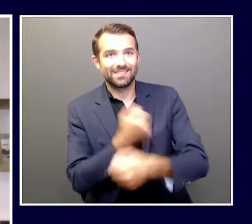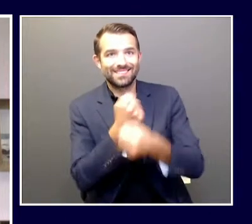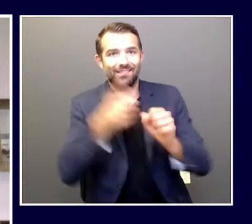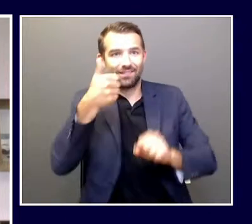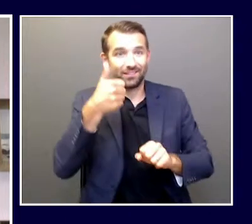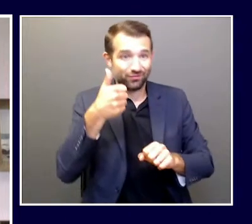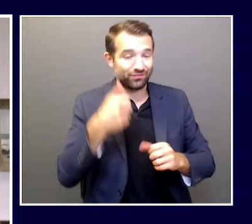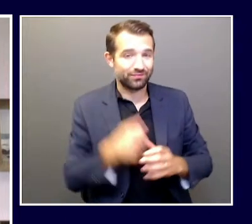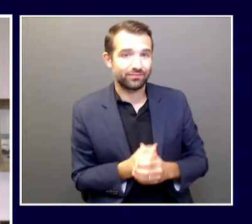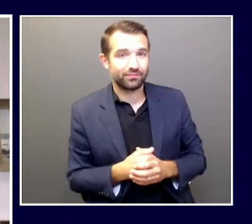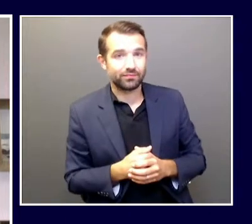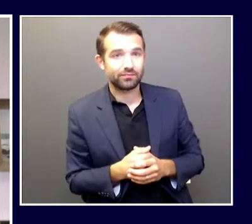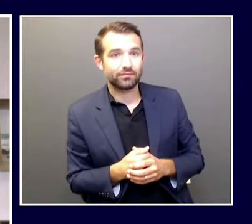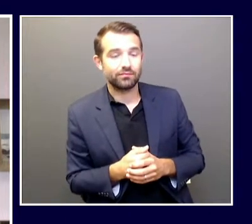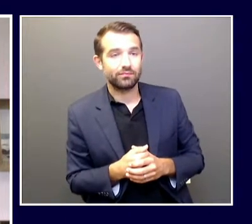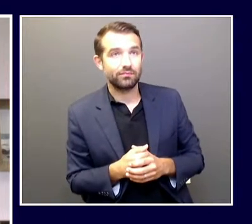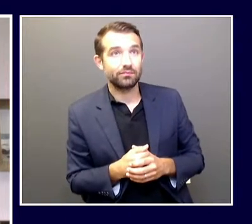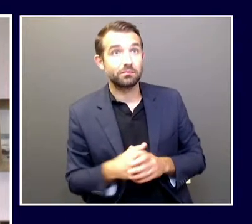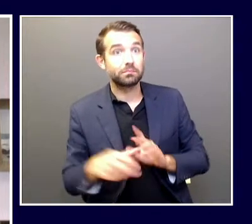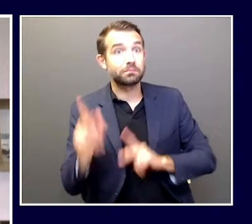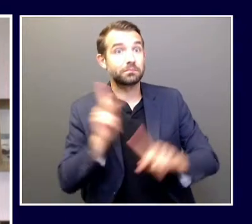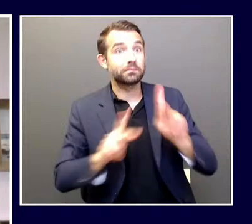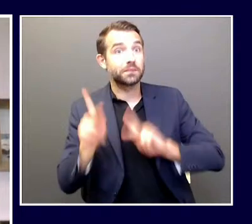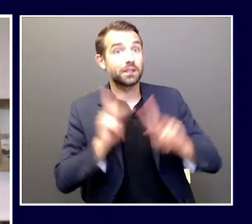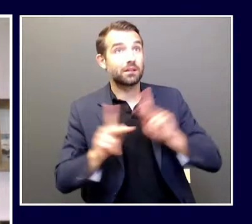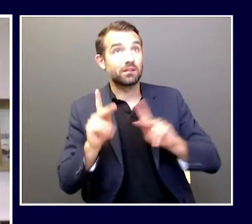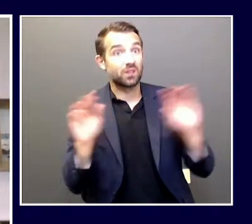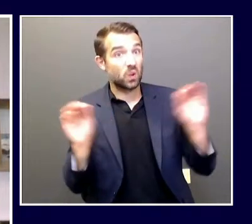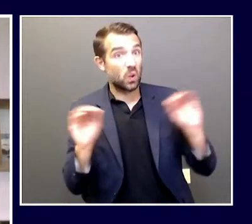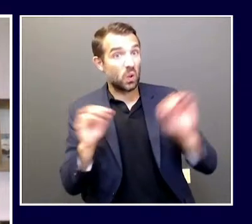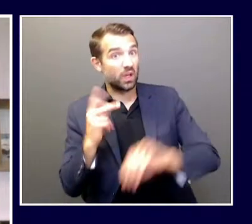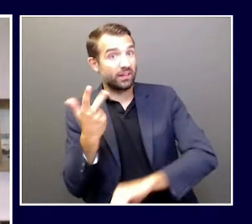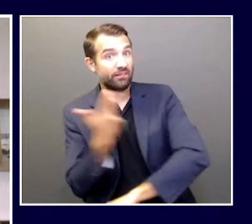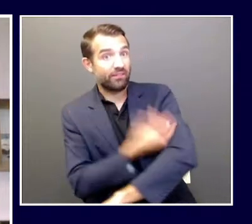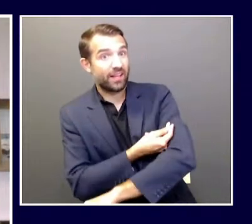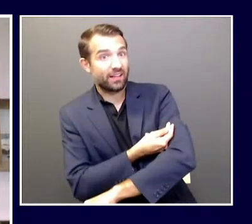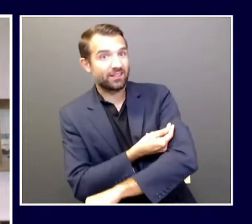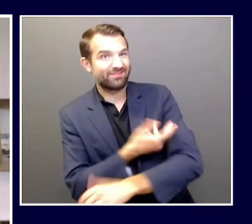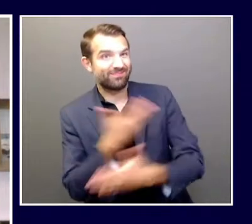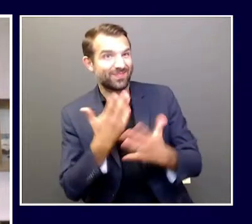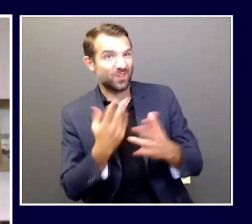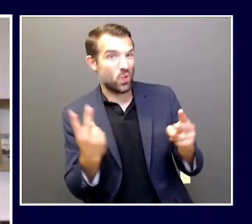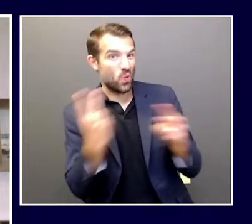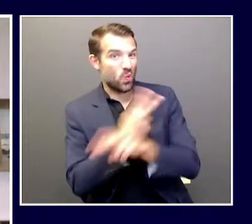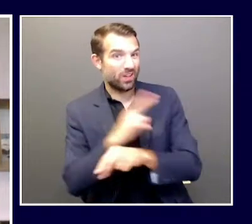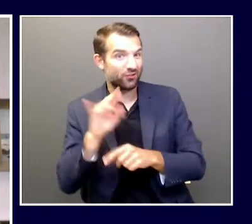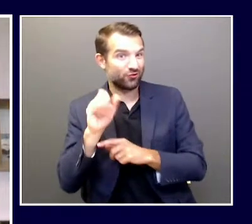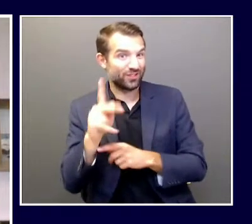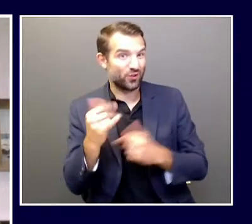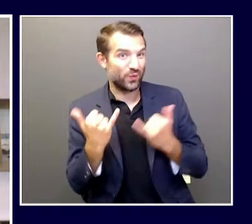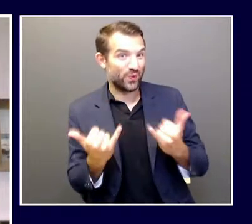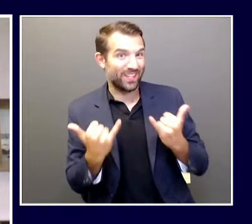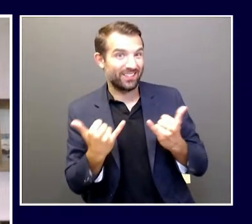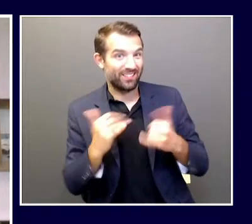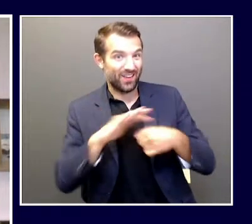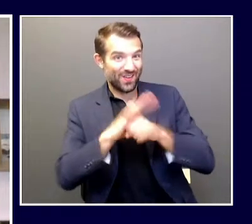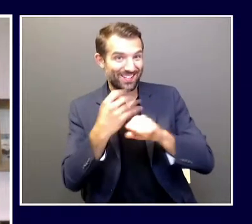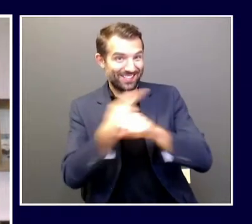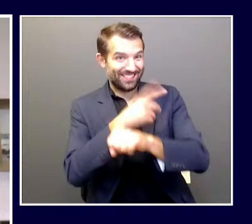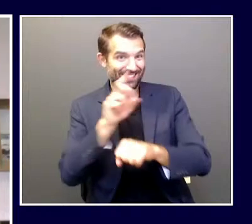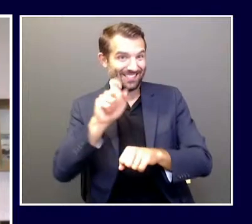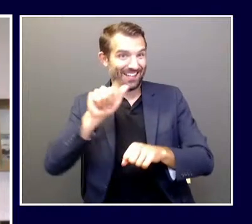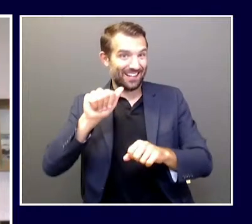of 2020. But what has changed and what makes things challenging right now is that risk across